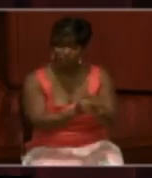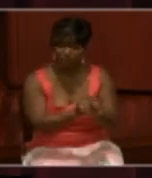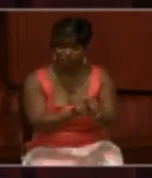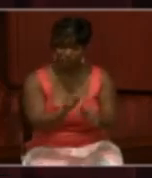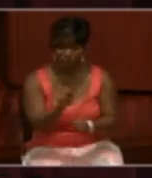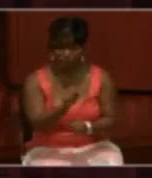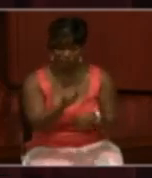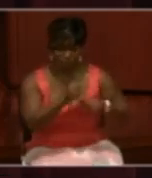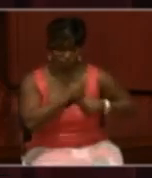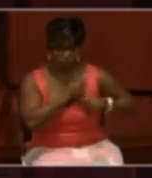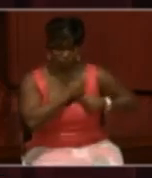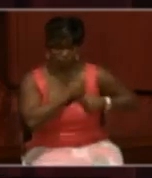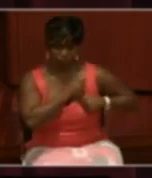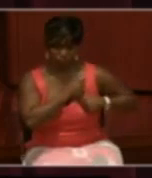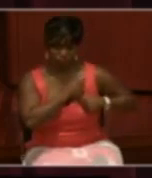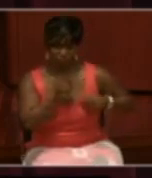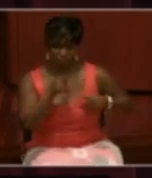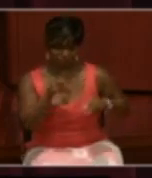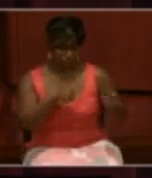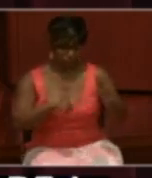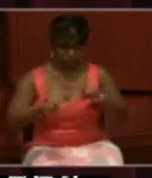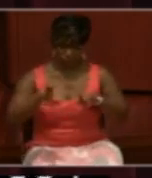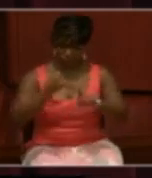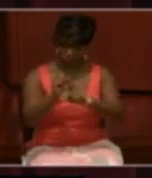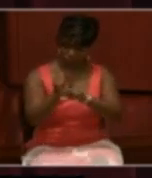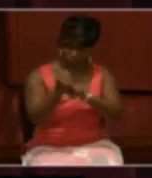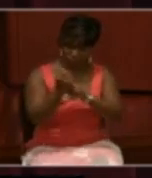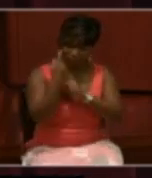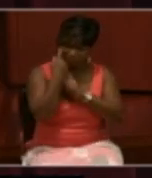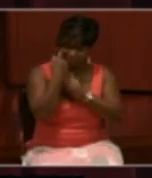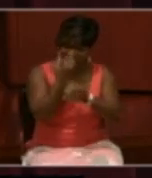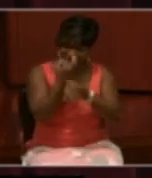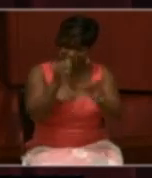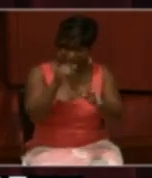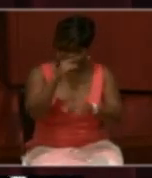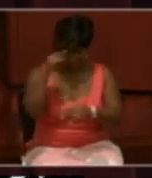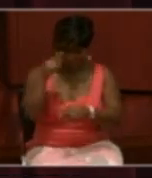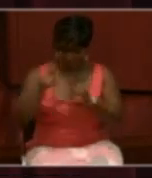that period he observed the conditions of recently freed blacks,